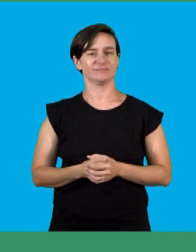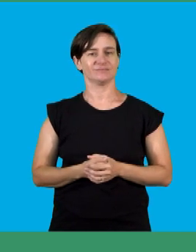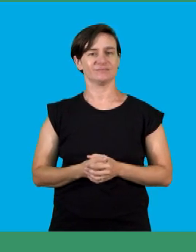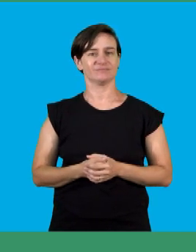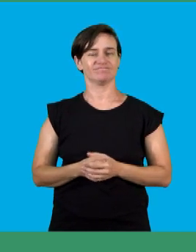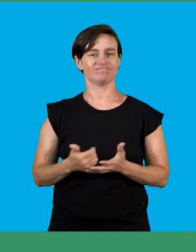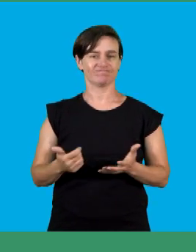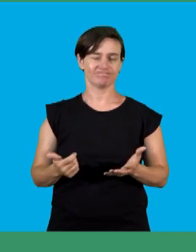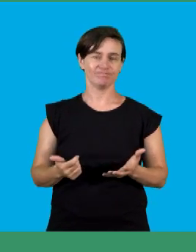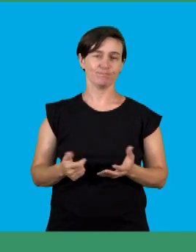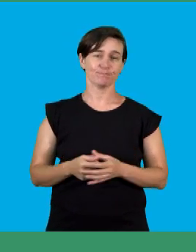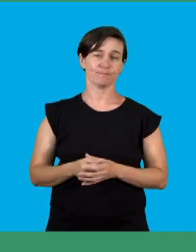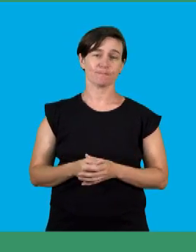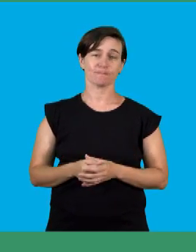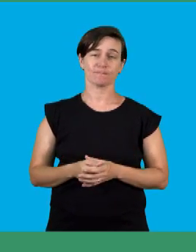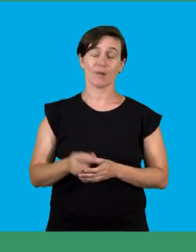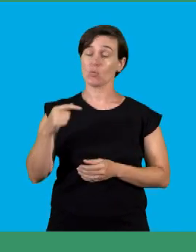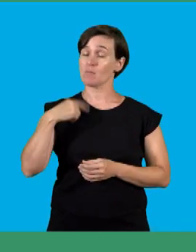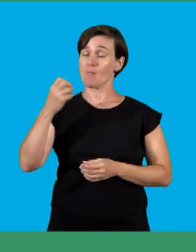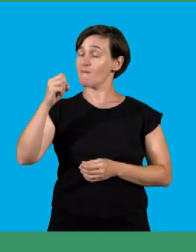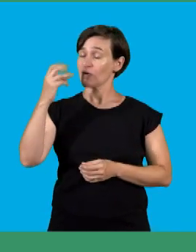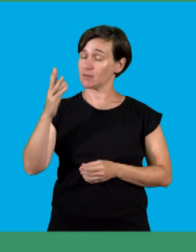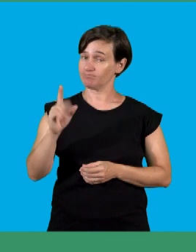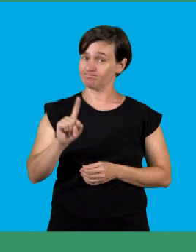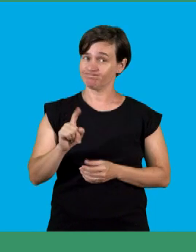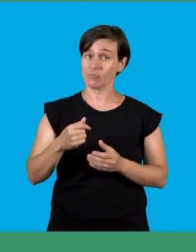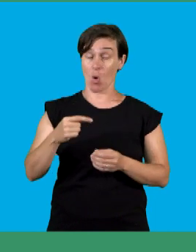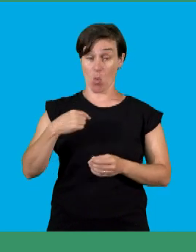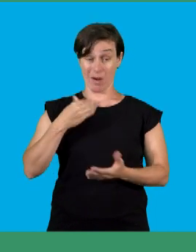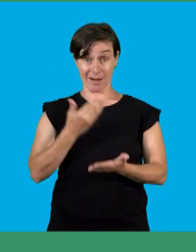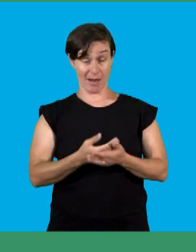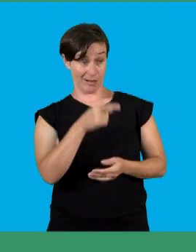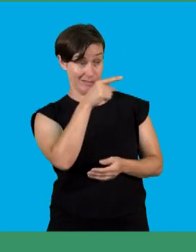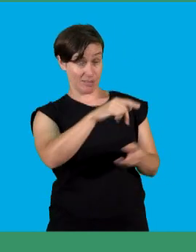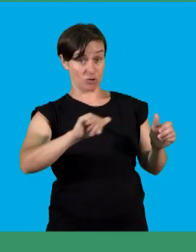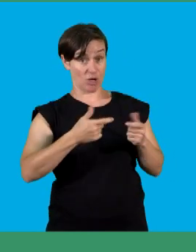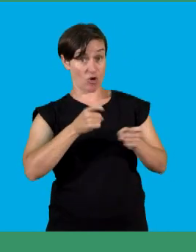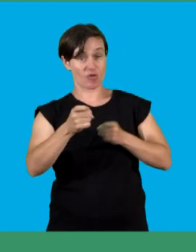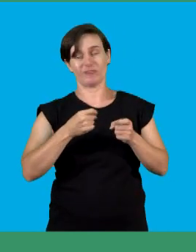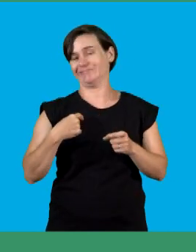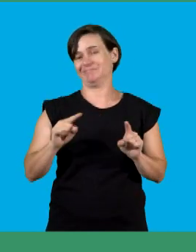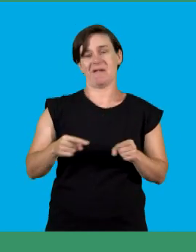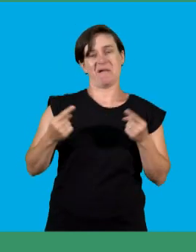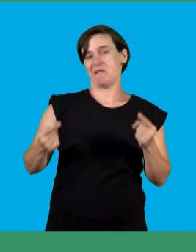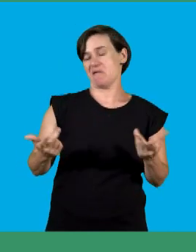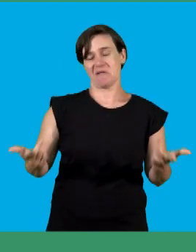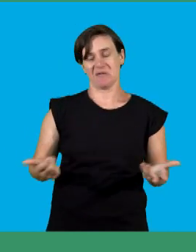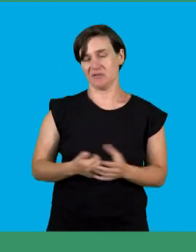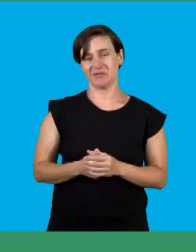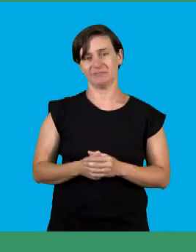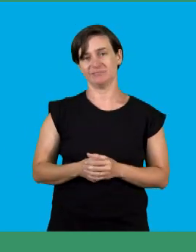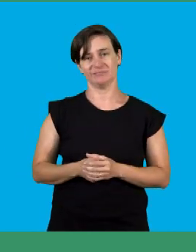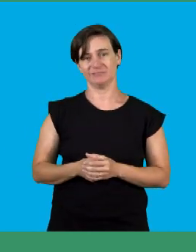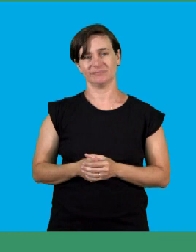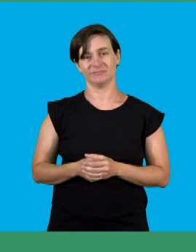affecting me as a business. So, but you must not forget, you do not have control over these elements. No control over these elements or features